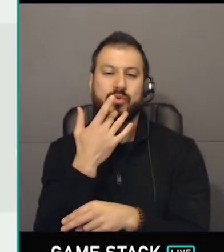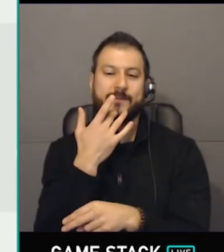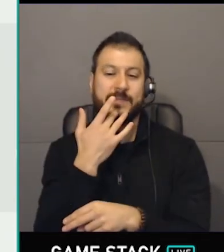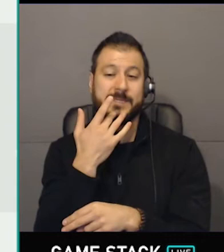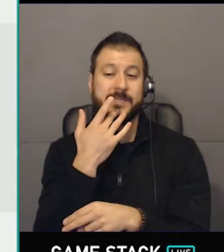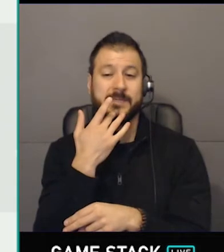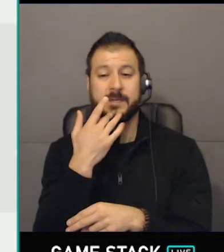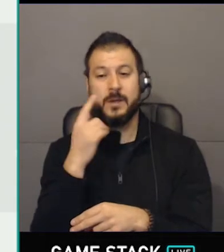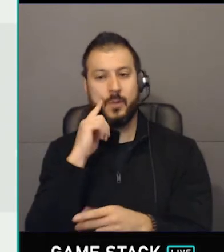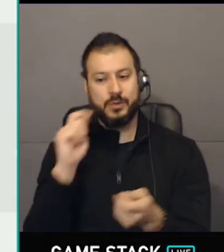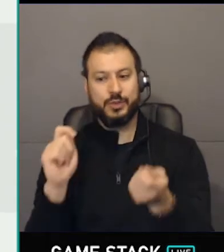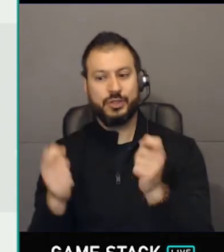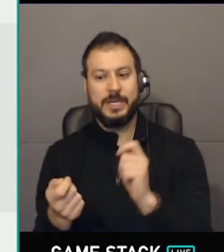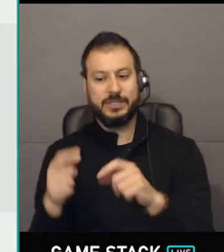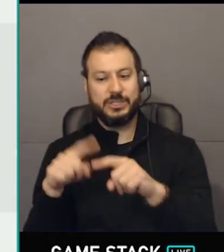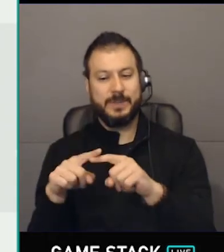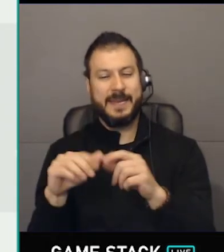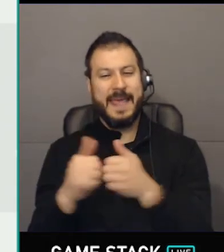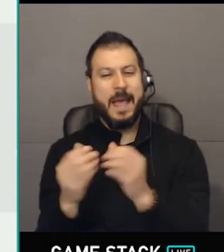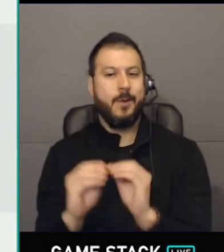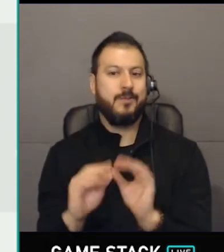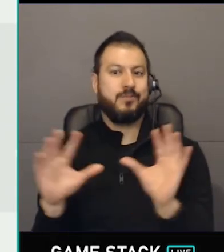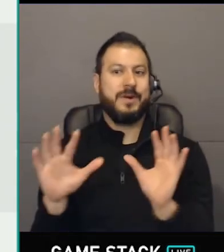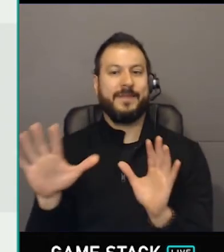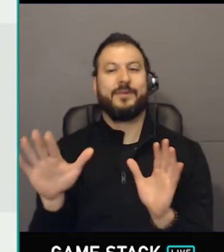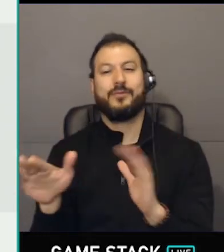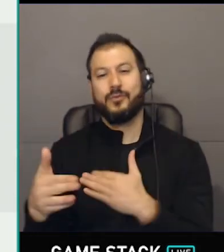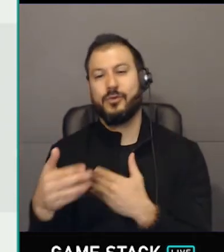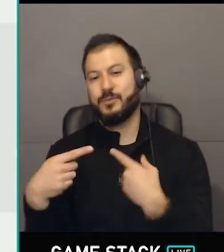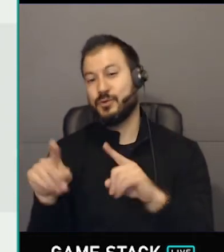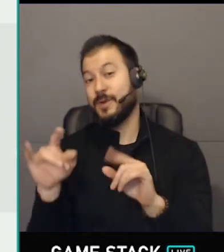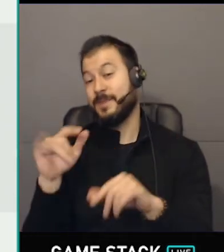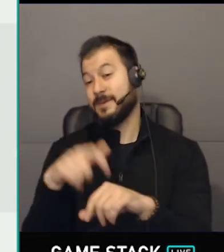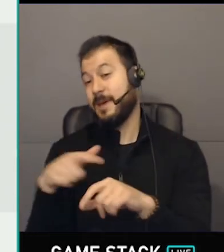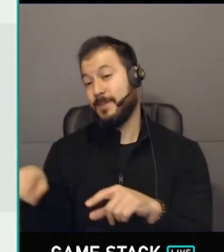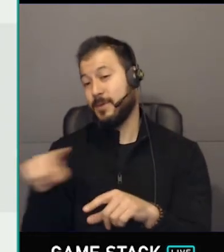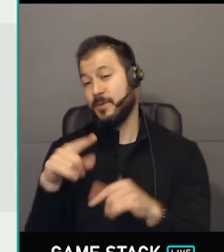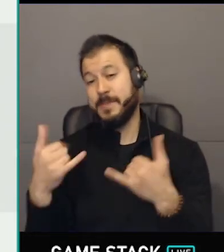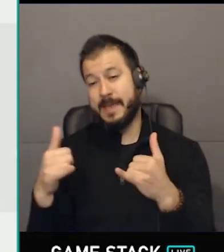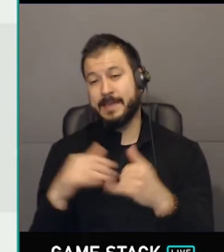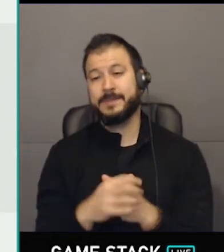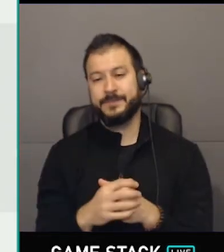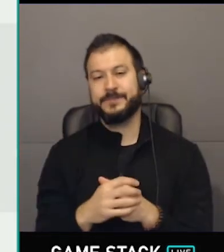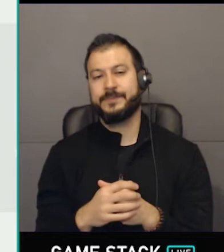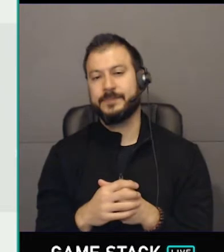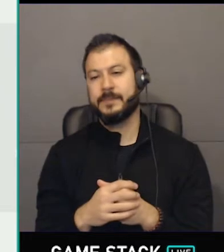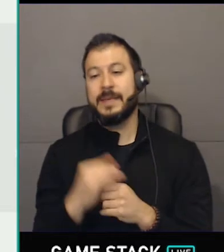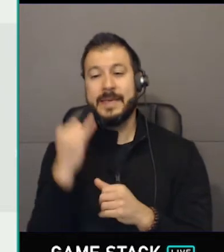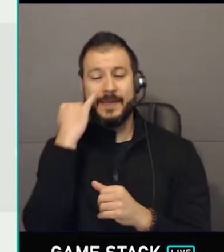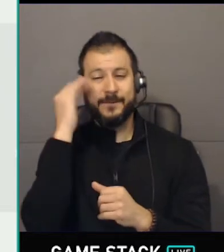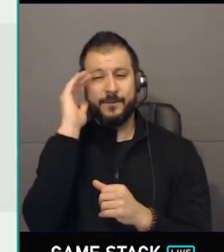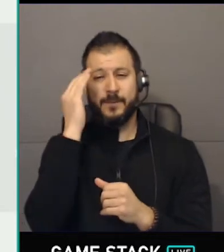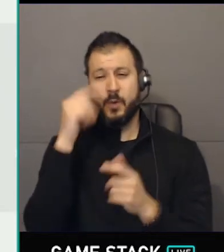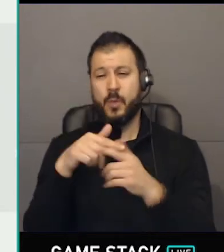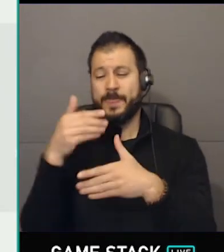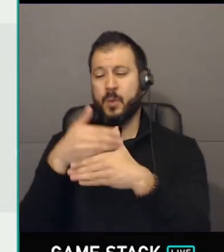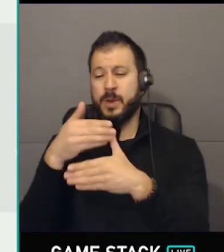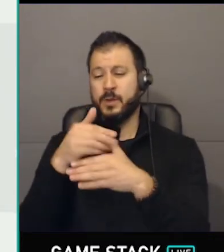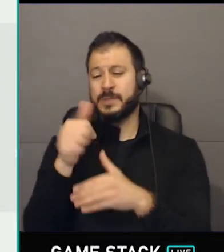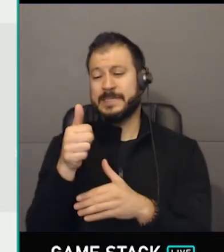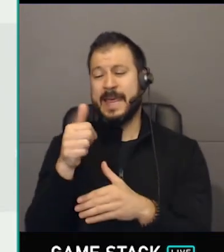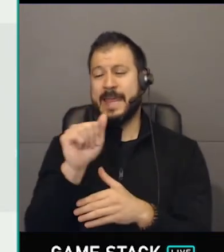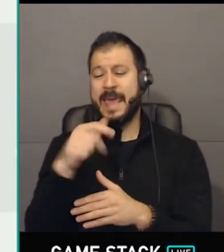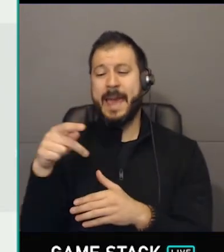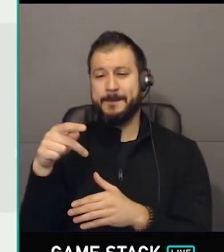will change depending on how bright their room is at the time they're playing. And if you're familiar with the Windows 10 settings app, it has